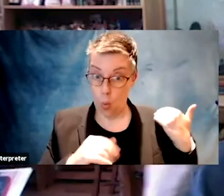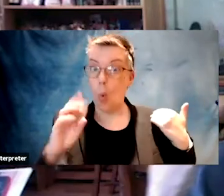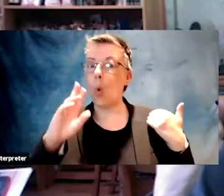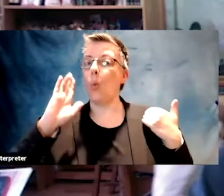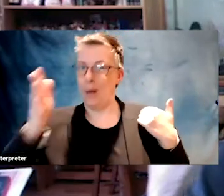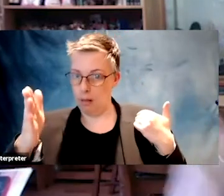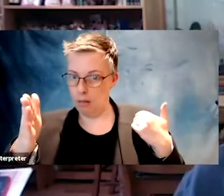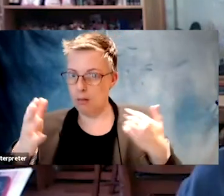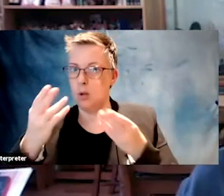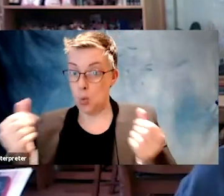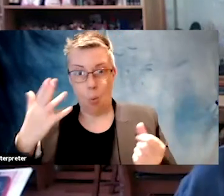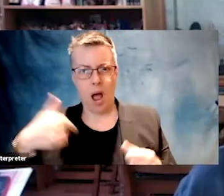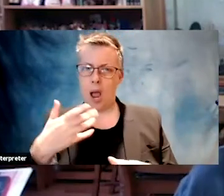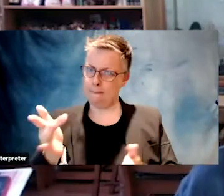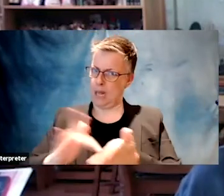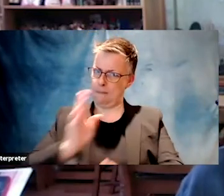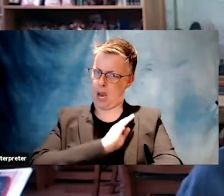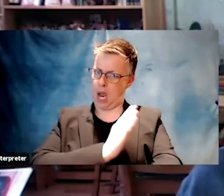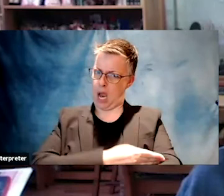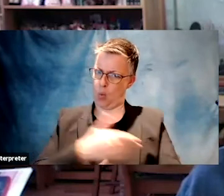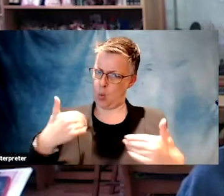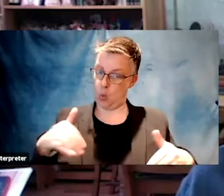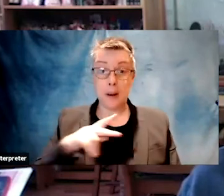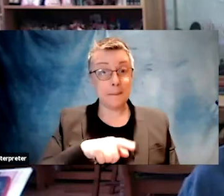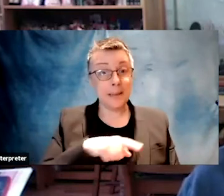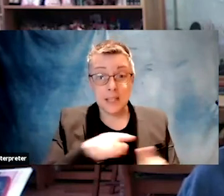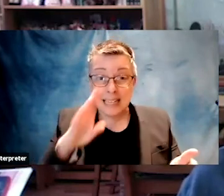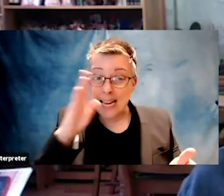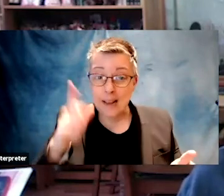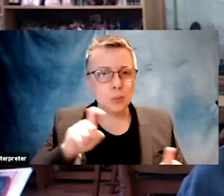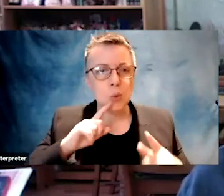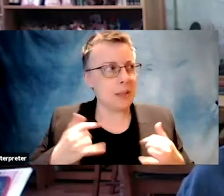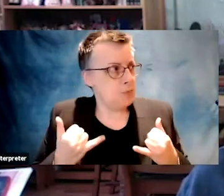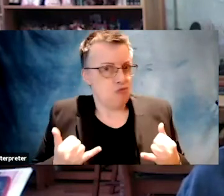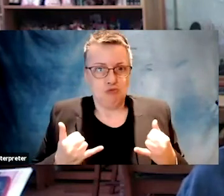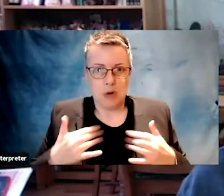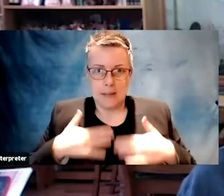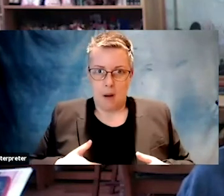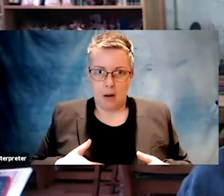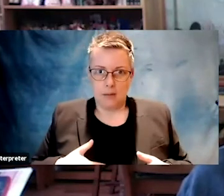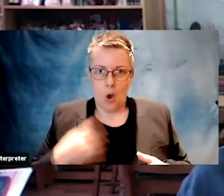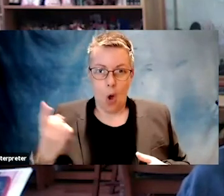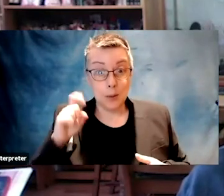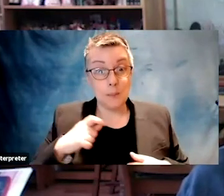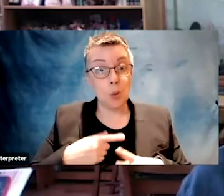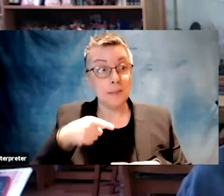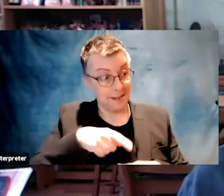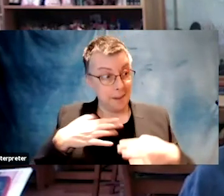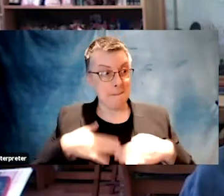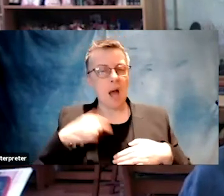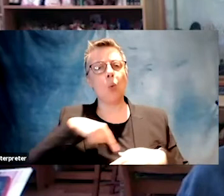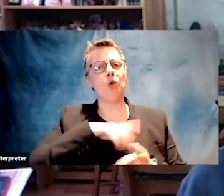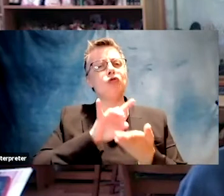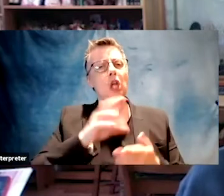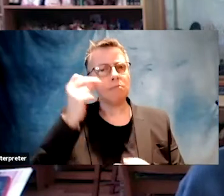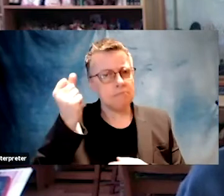power of medicine. And so they're never supposed to be present bodies. They're always supposed to be bodies that we reject either